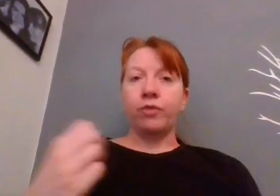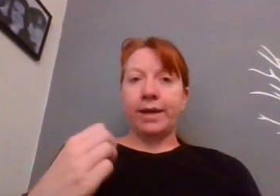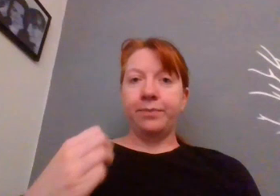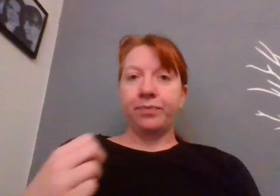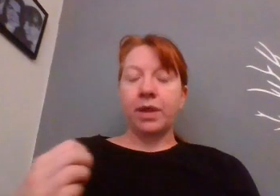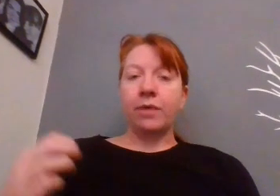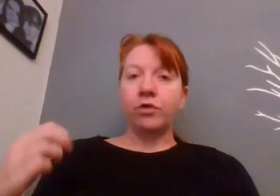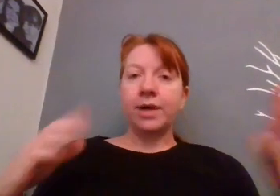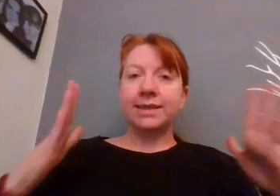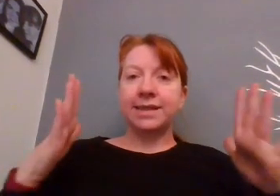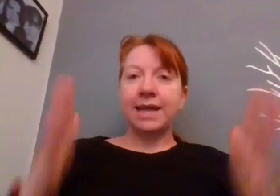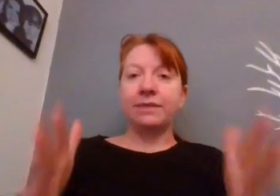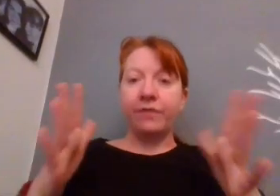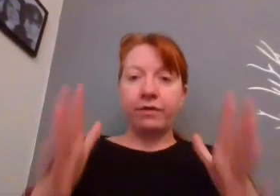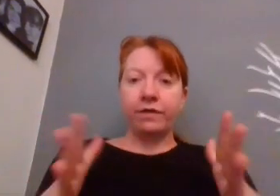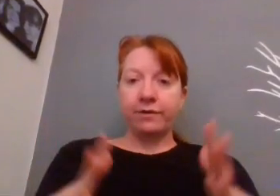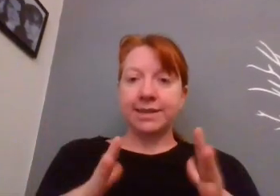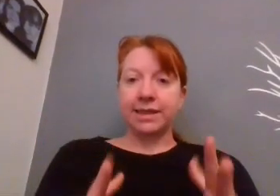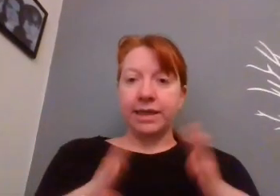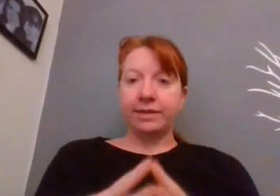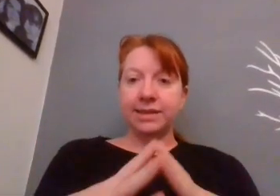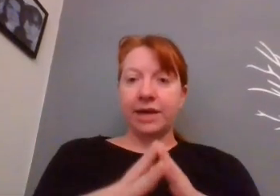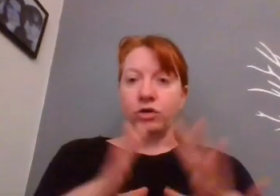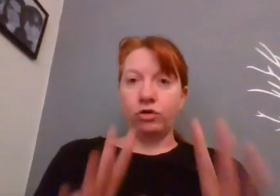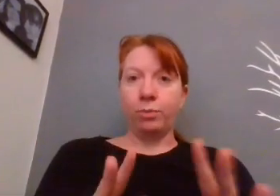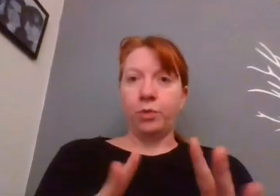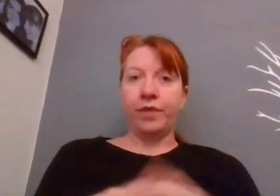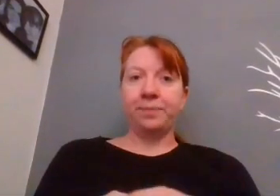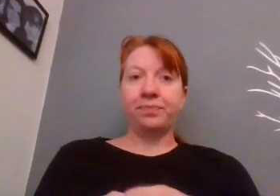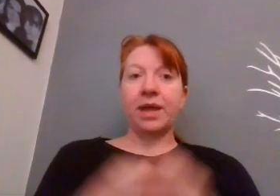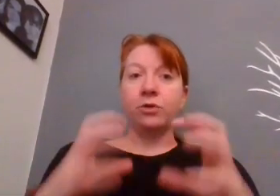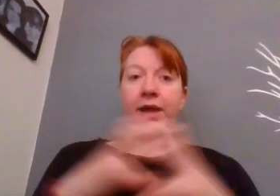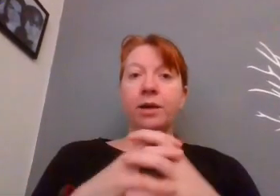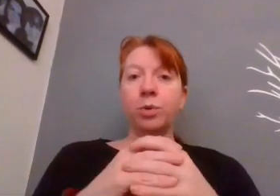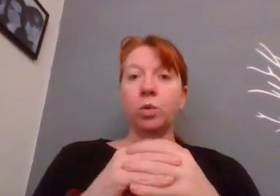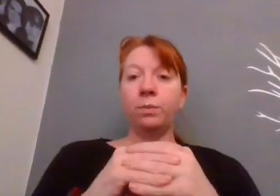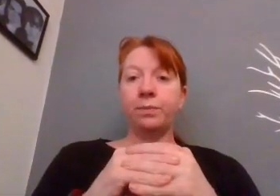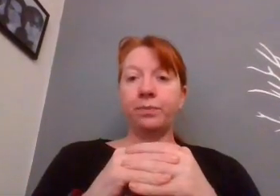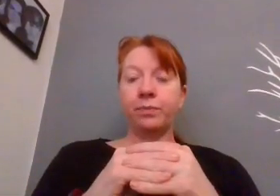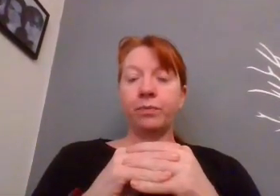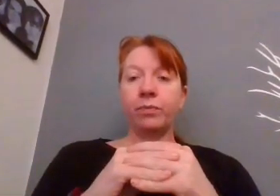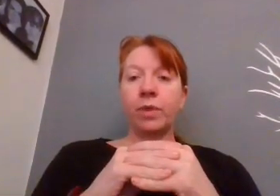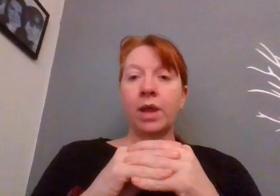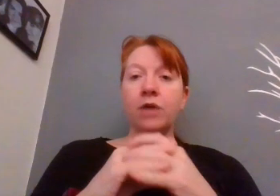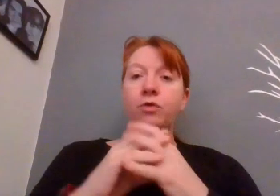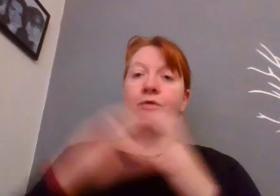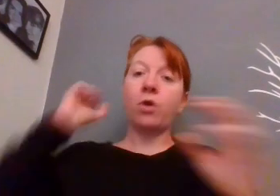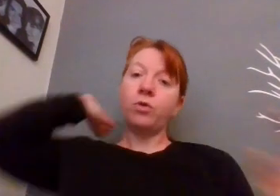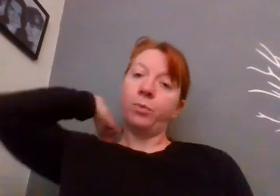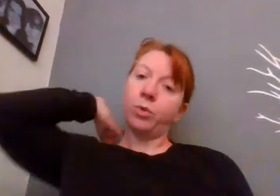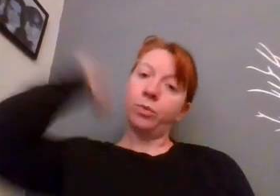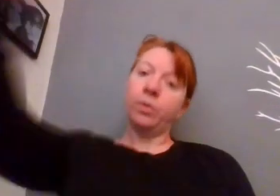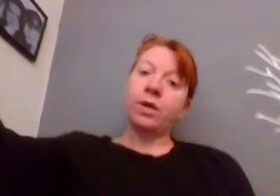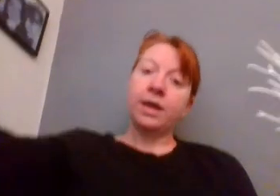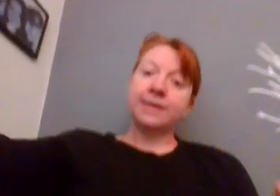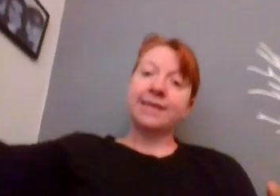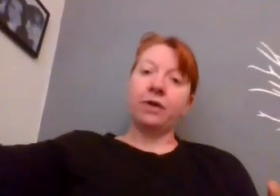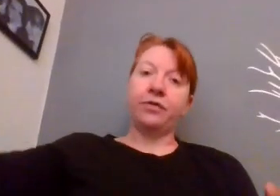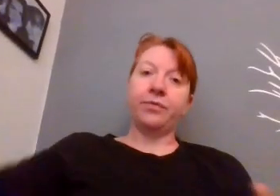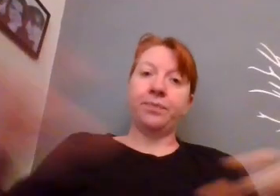imagine you're on a train and the train's standing very, very still in the station, not moving, and you take a ball and you throw your